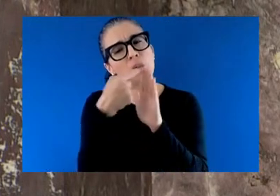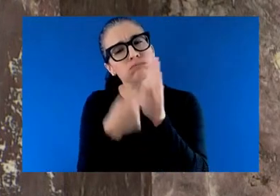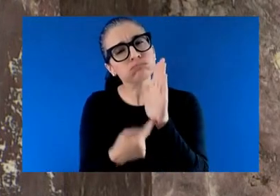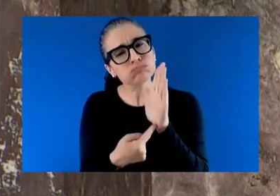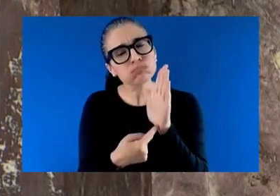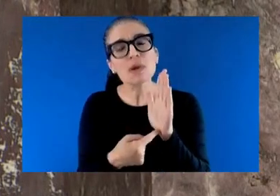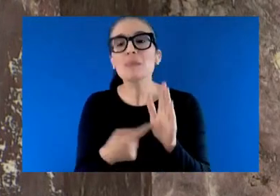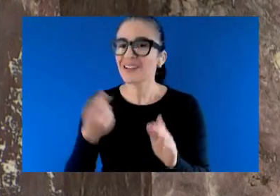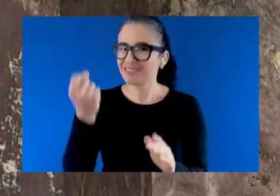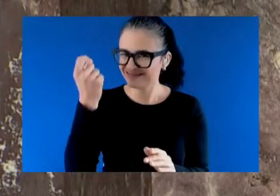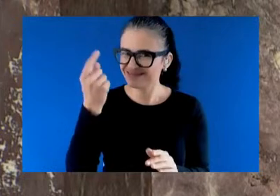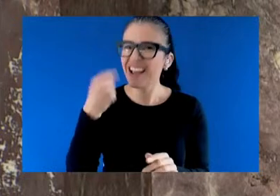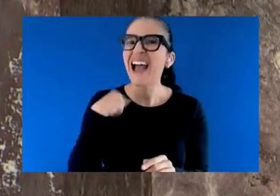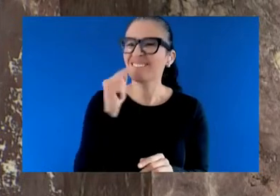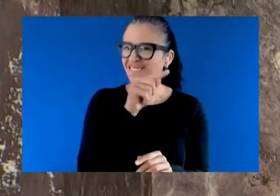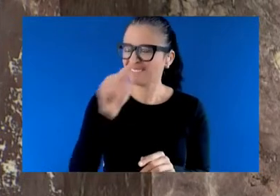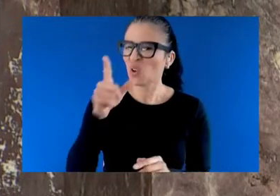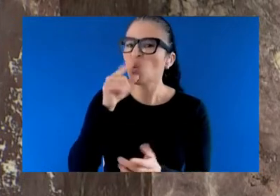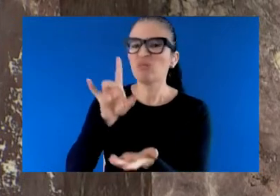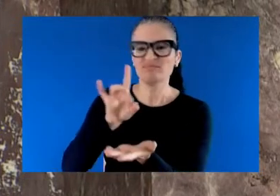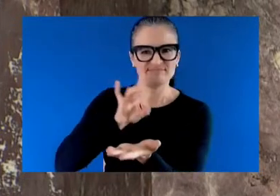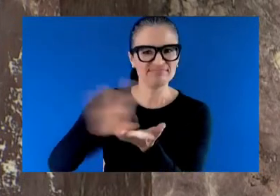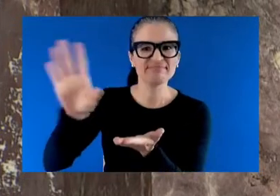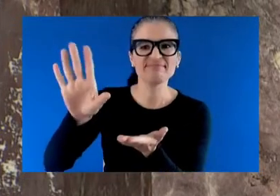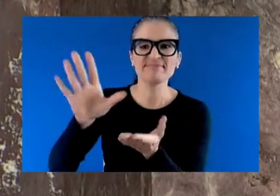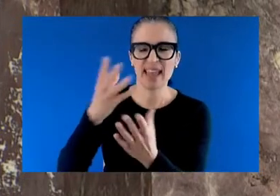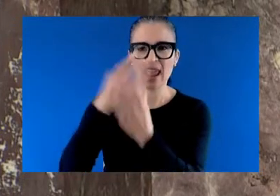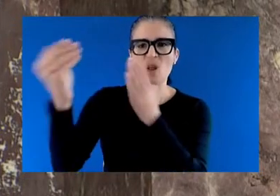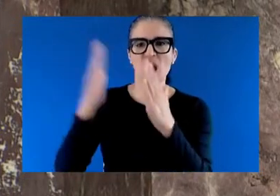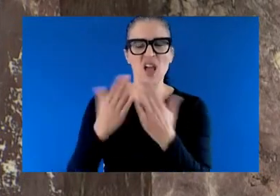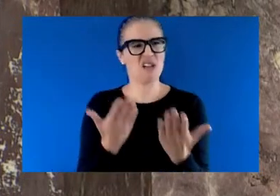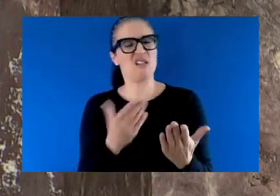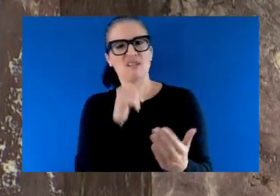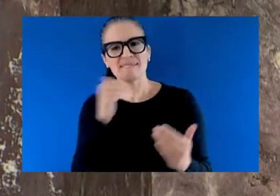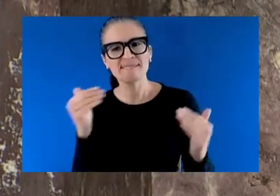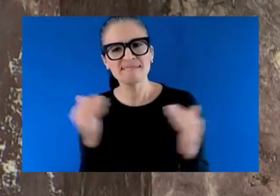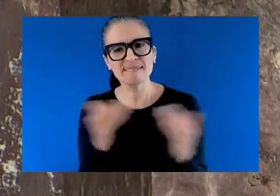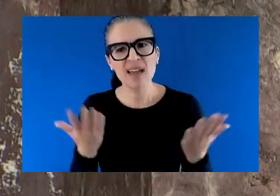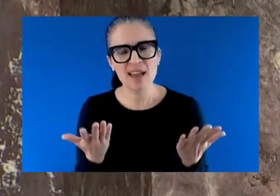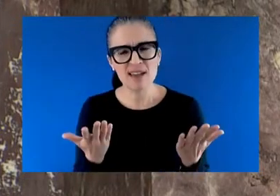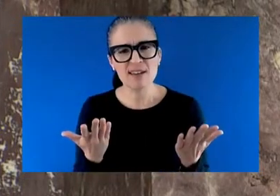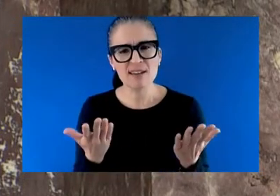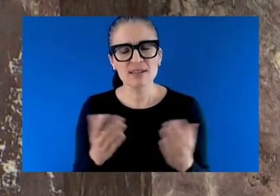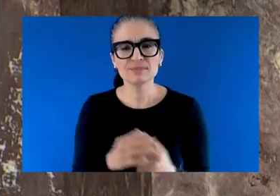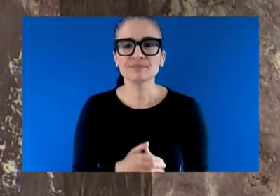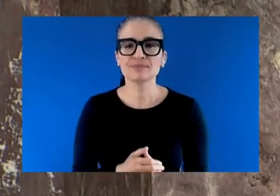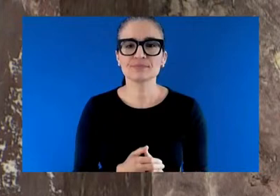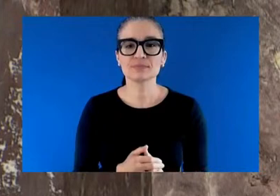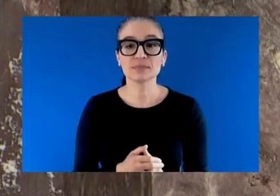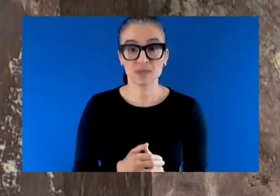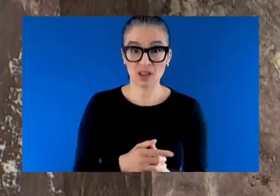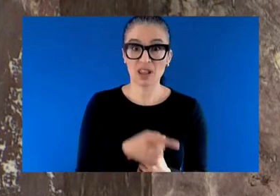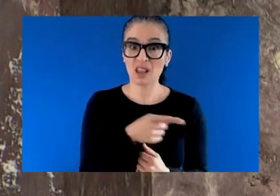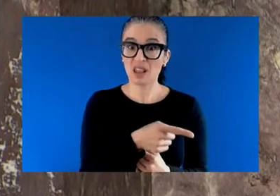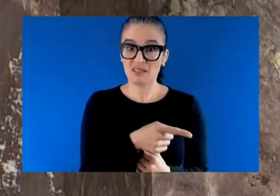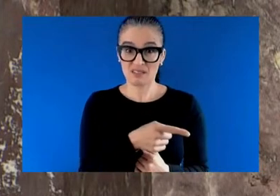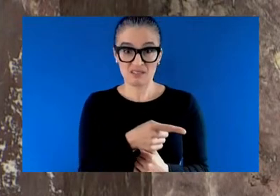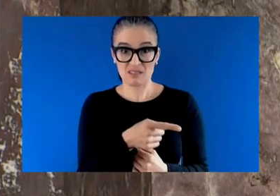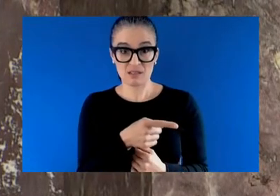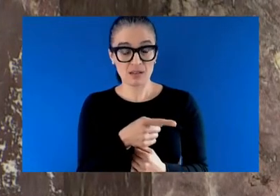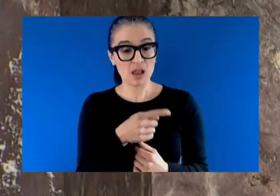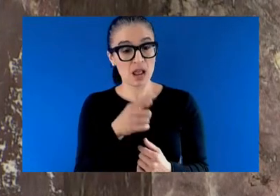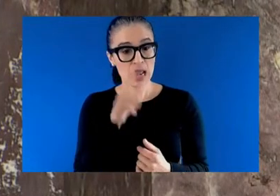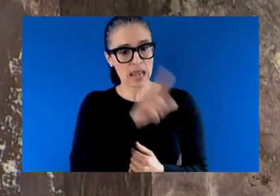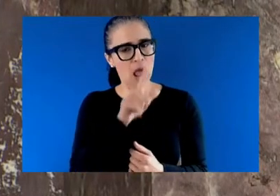pretenses. To further deter bad faith evictions, this bill will also require landlords to use a web portal to generate a notice